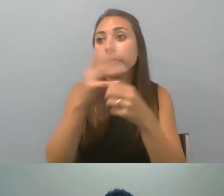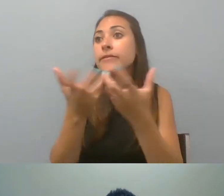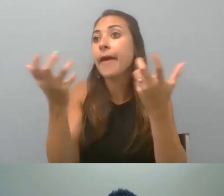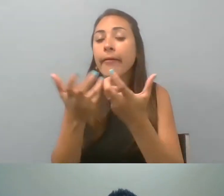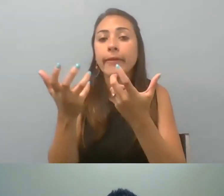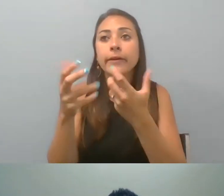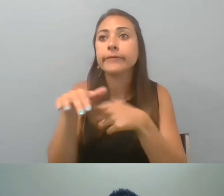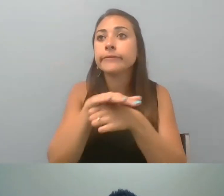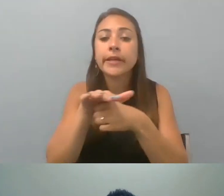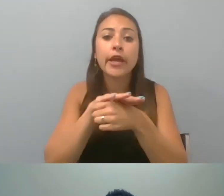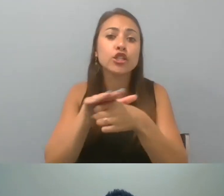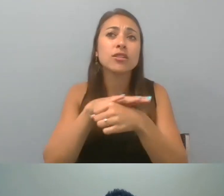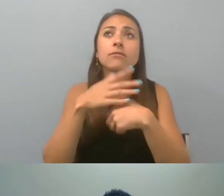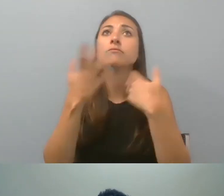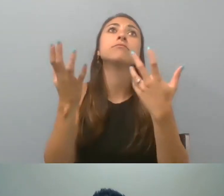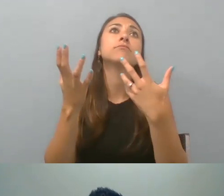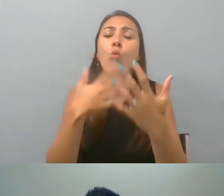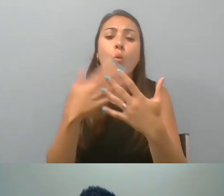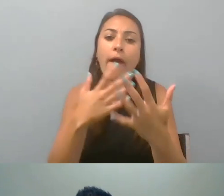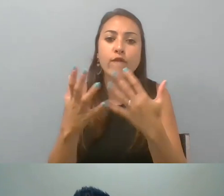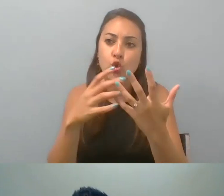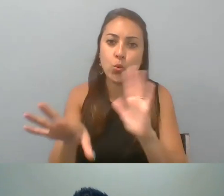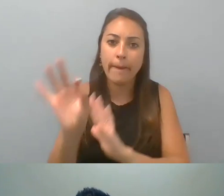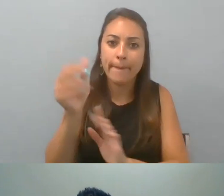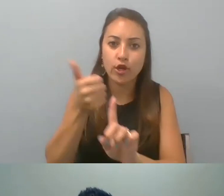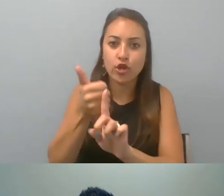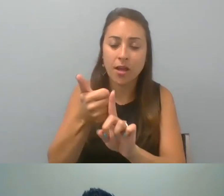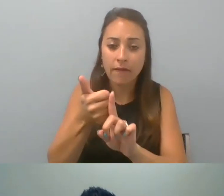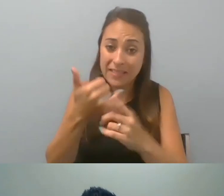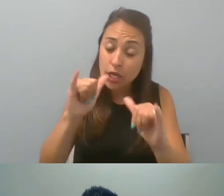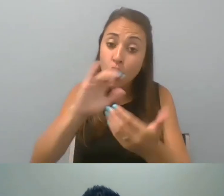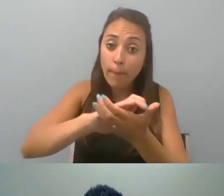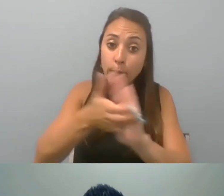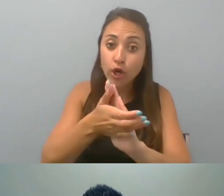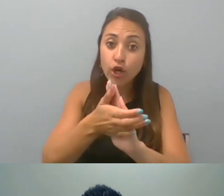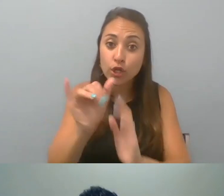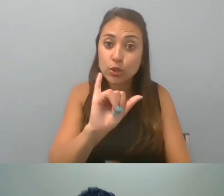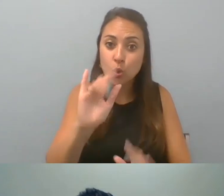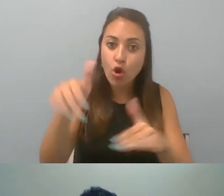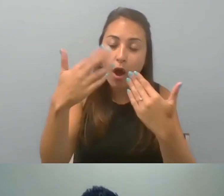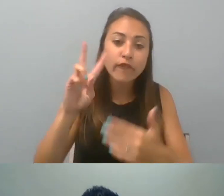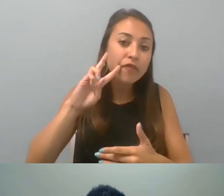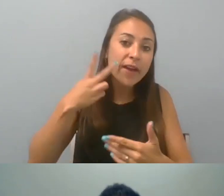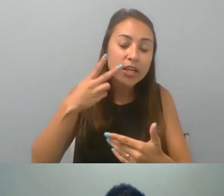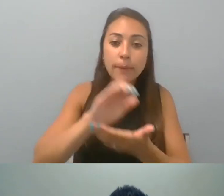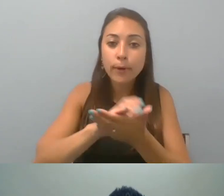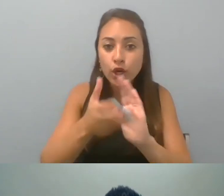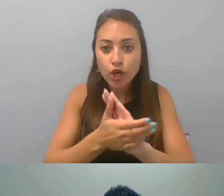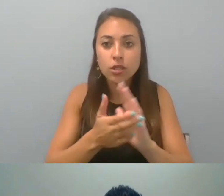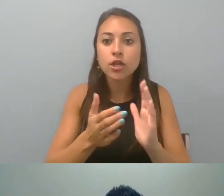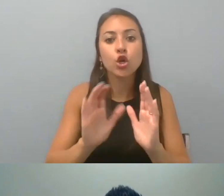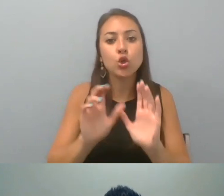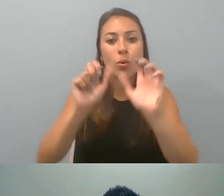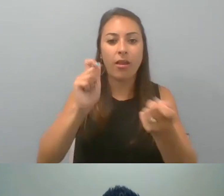a grain bowl station, even the burger bars, because we offer things like veggie burgers at those places, you should